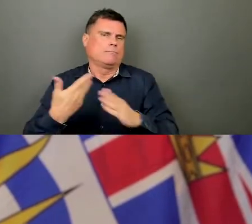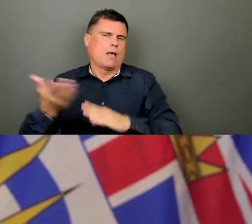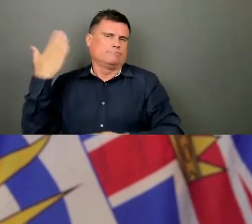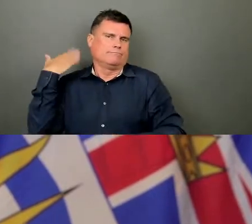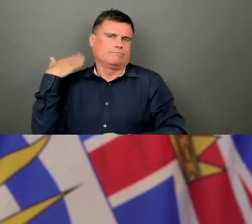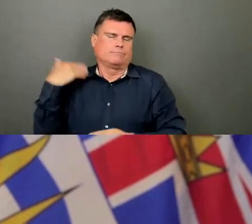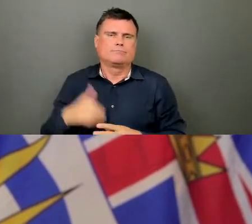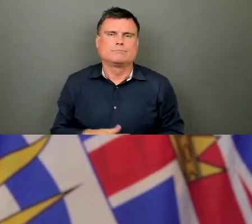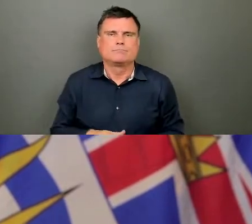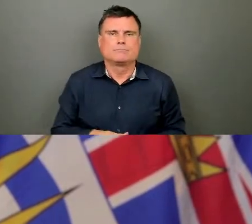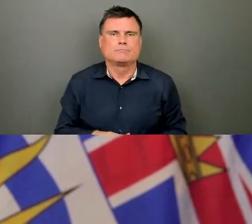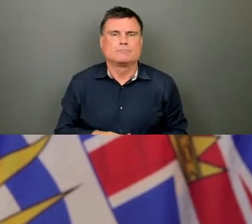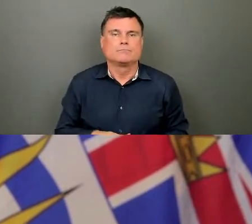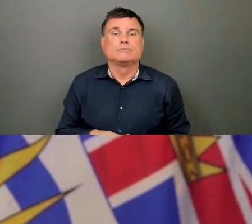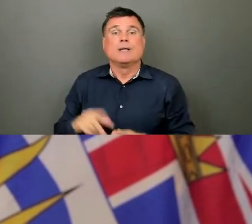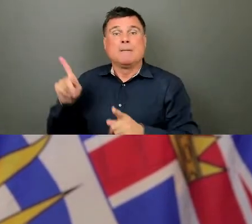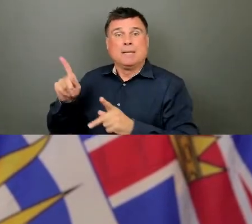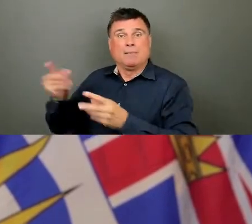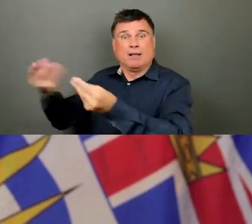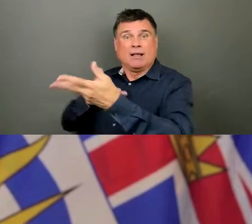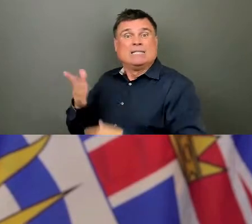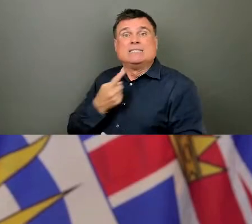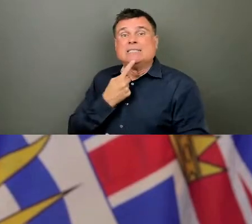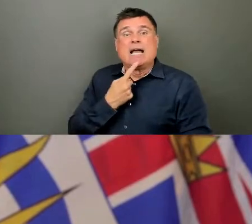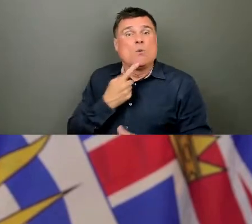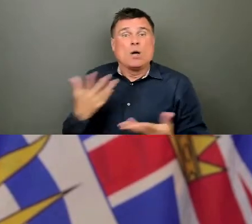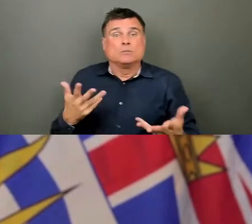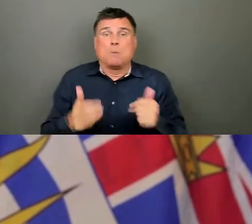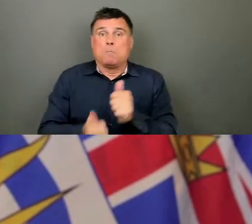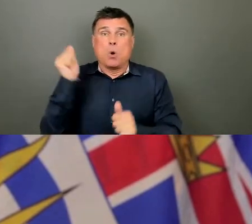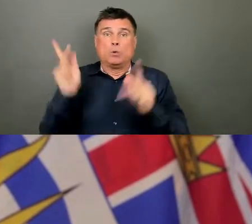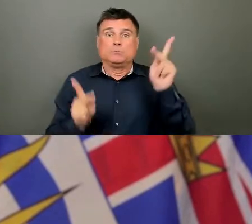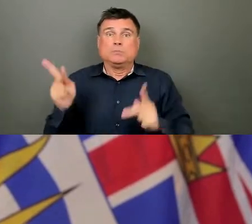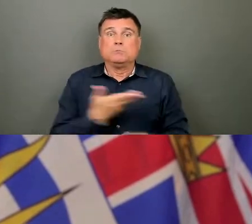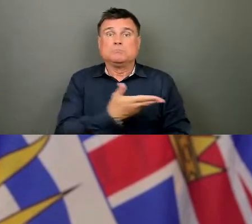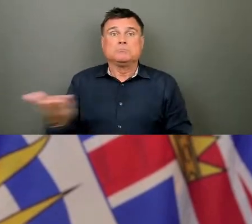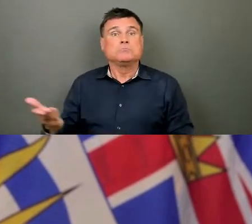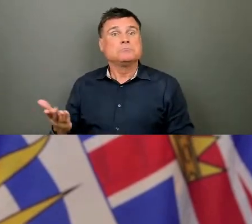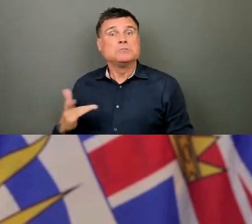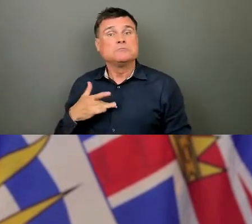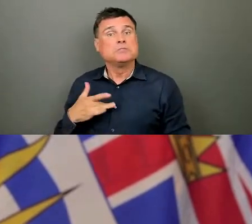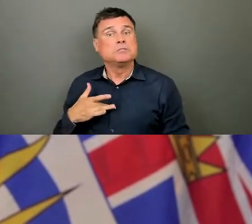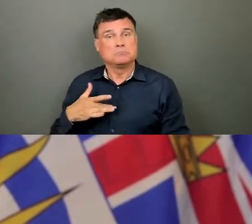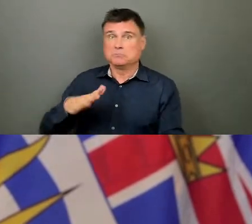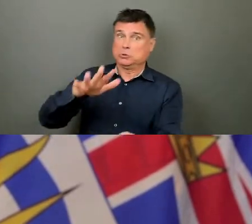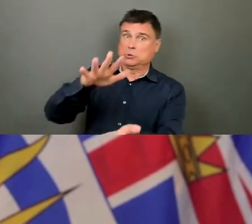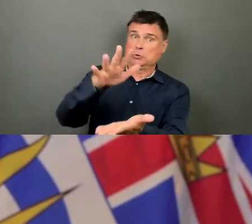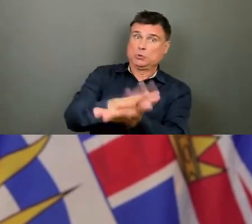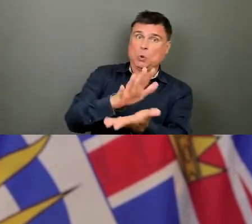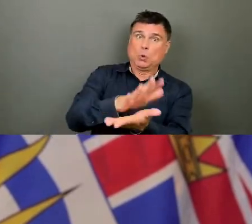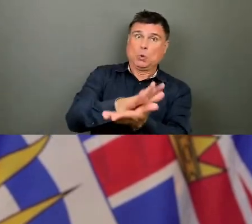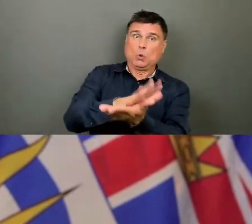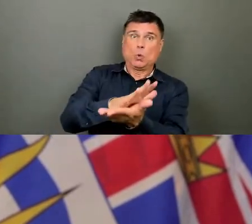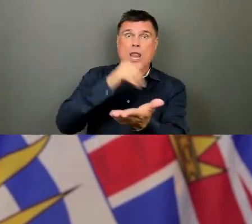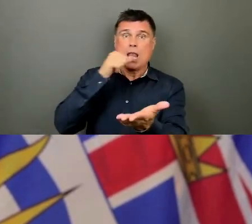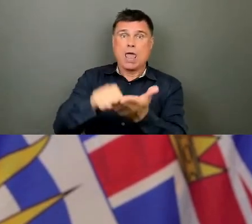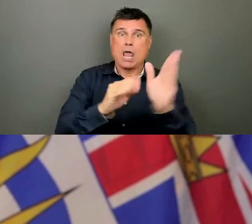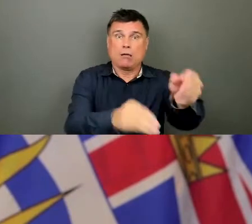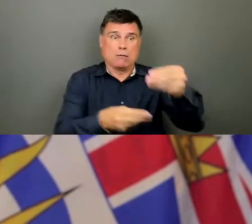people that the majority of people felt that the school-based letters were